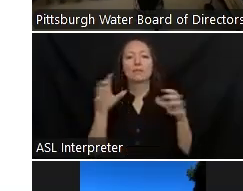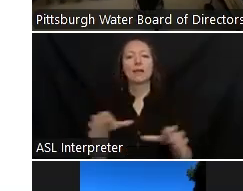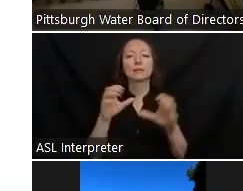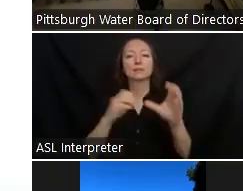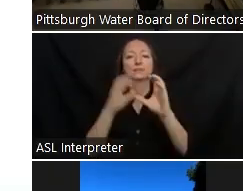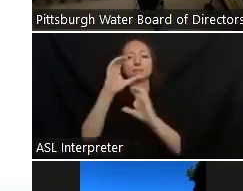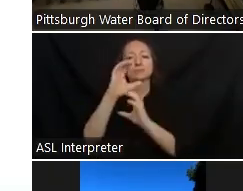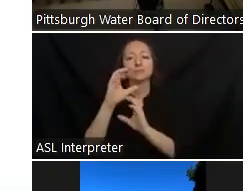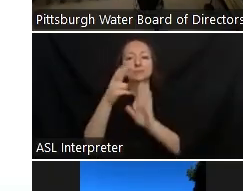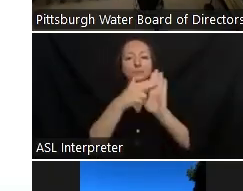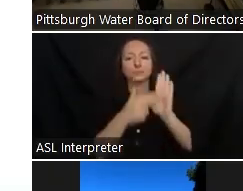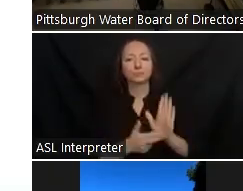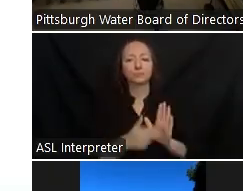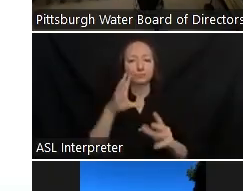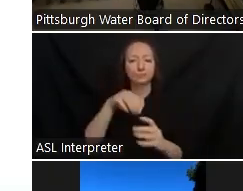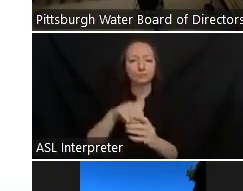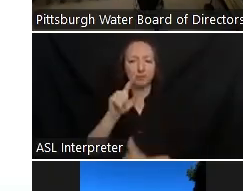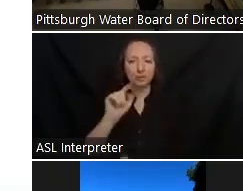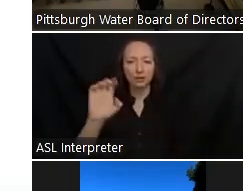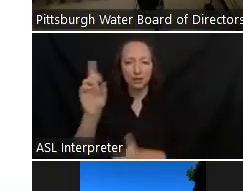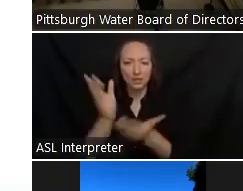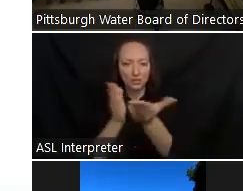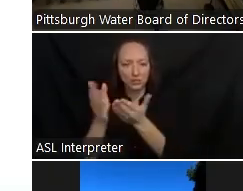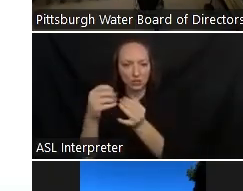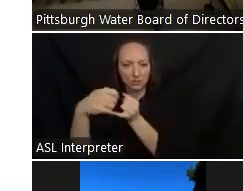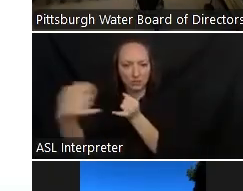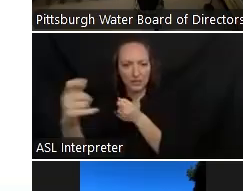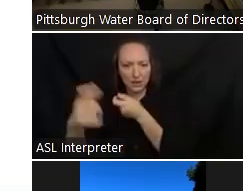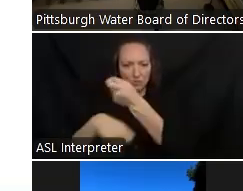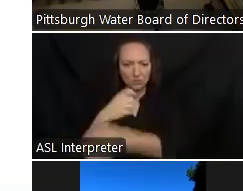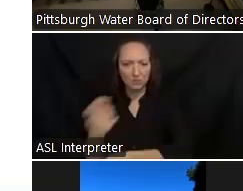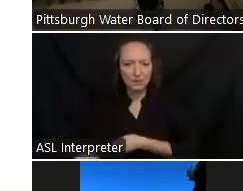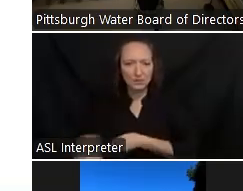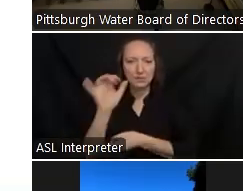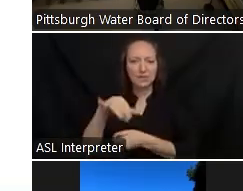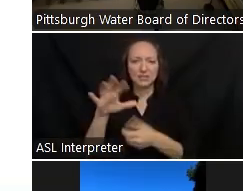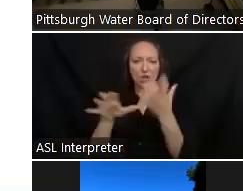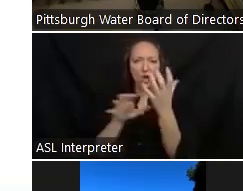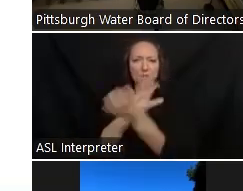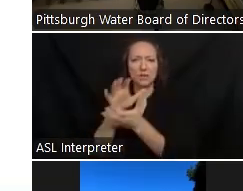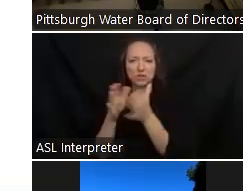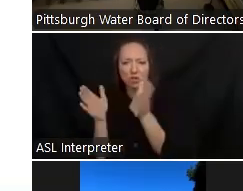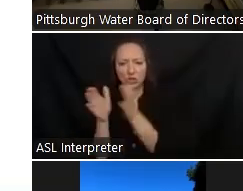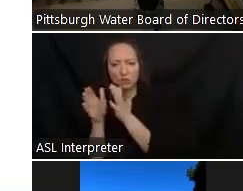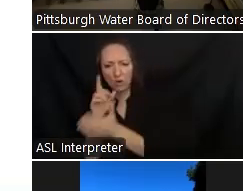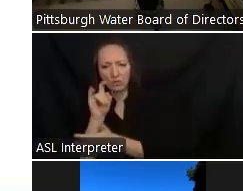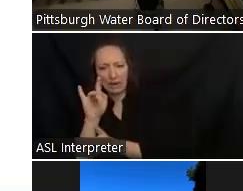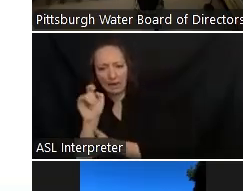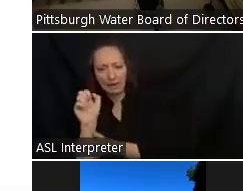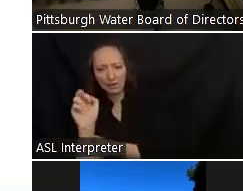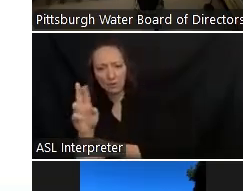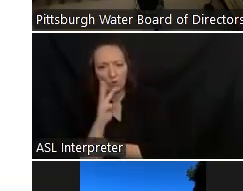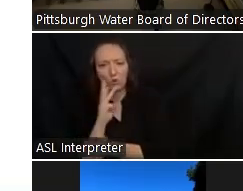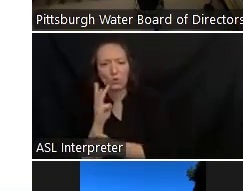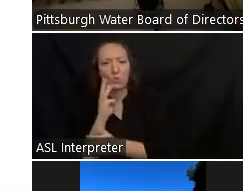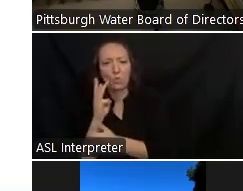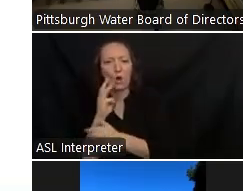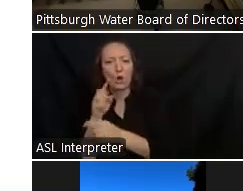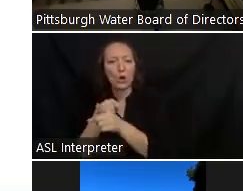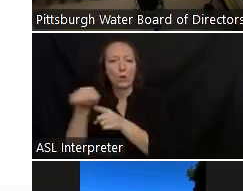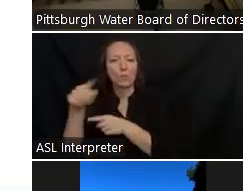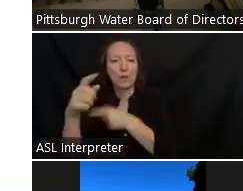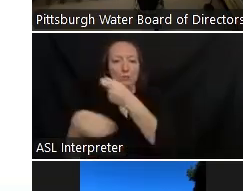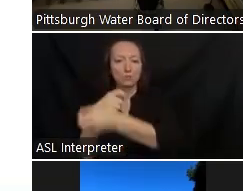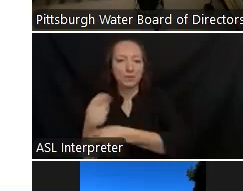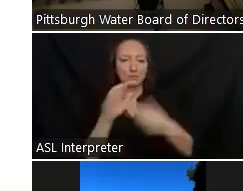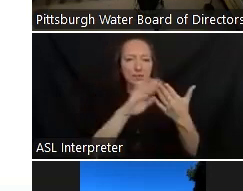And these are a combination of small diameter water main replacement, neighborhood, and urgent lead contracts. And that work does